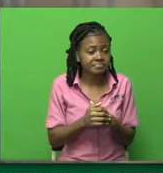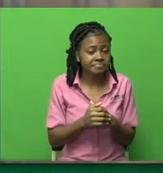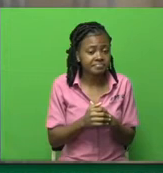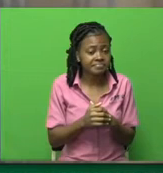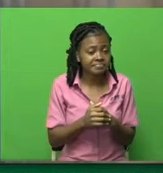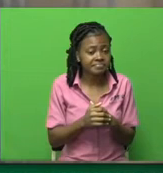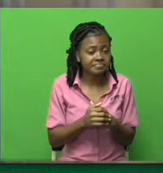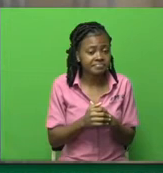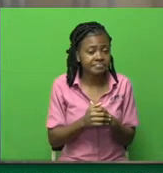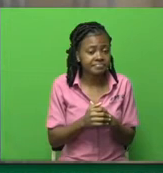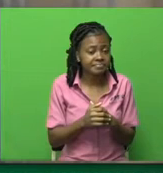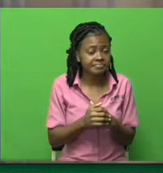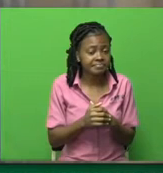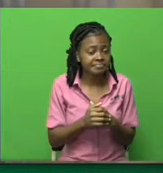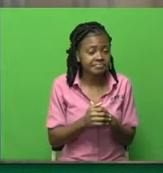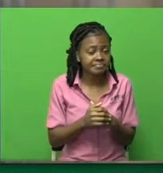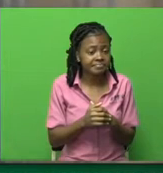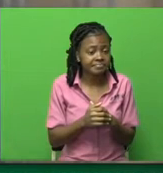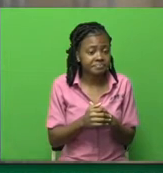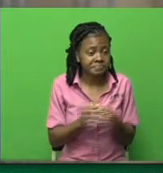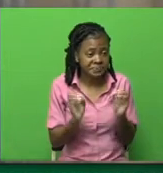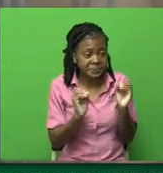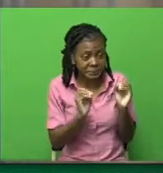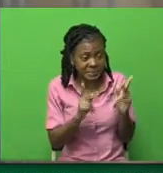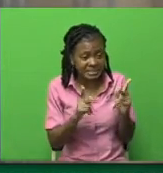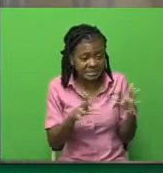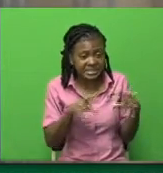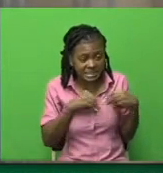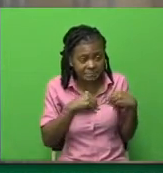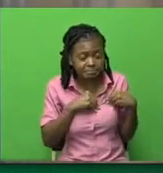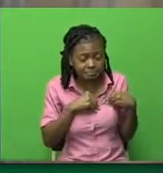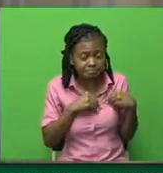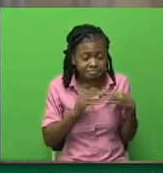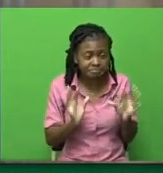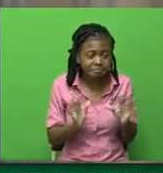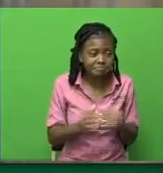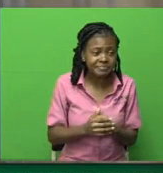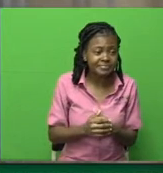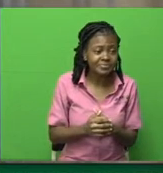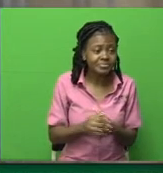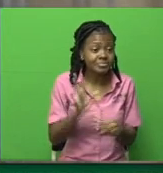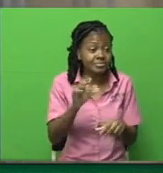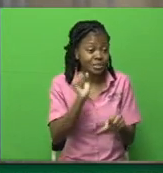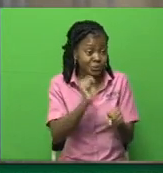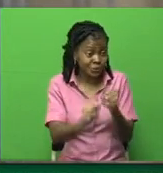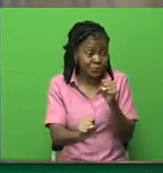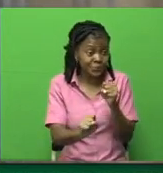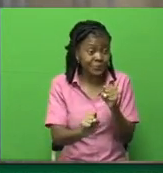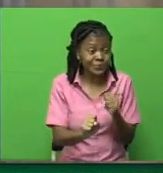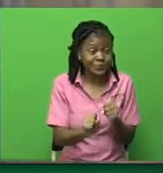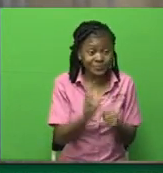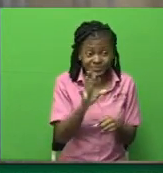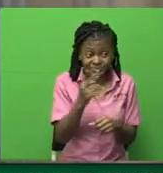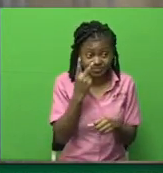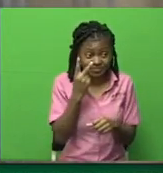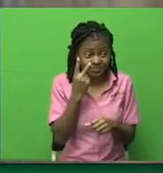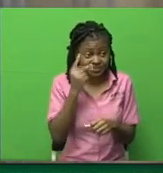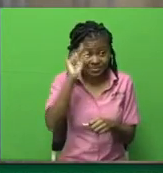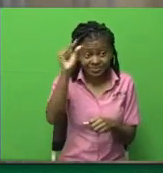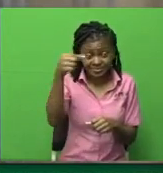okay Mom I'm guided so we have seen a government has a history